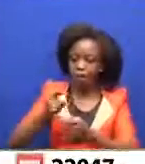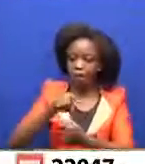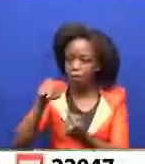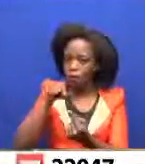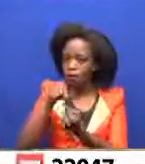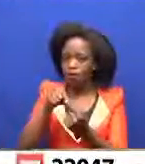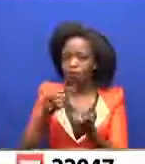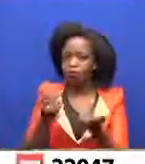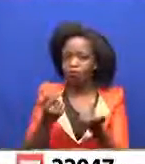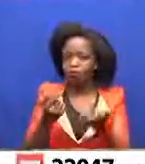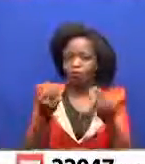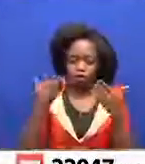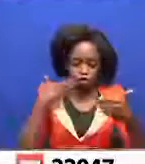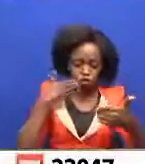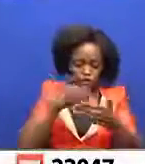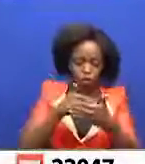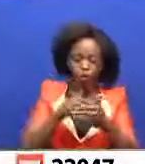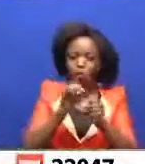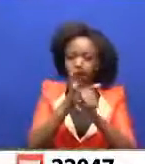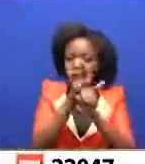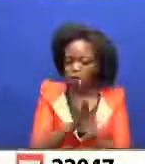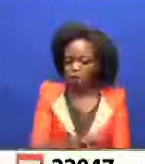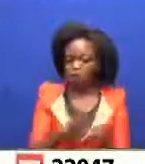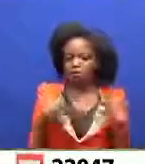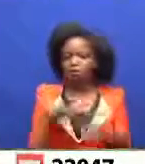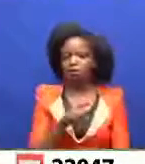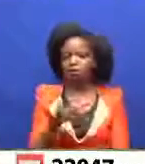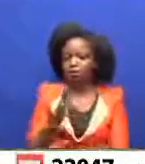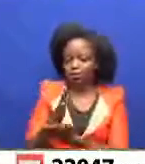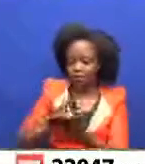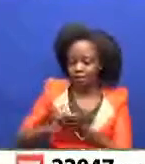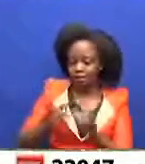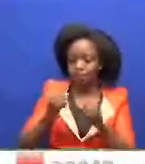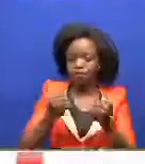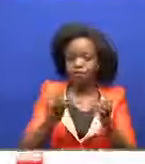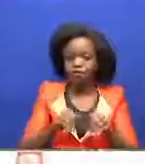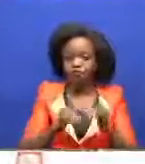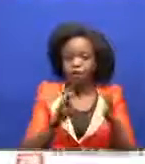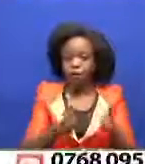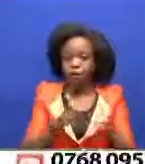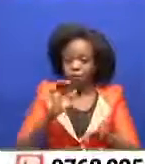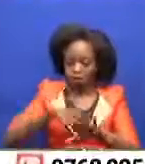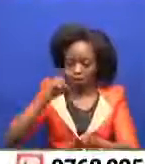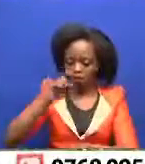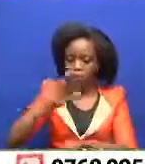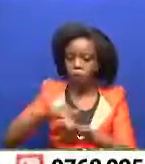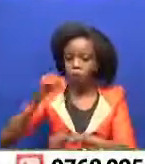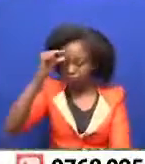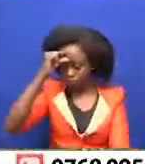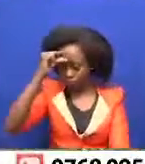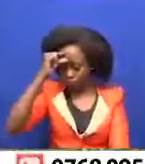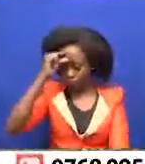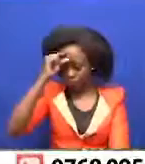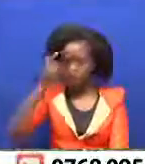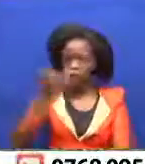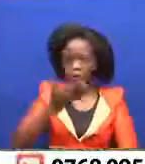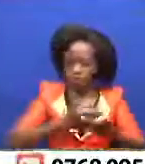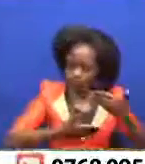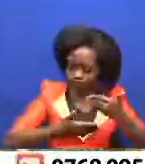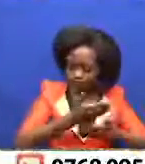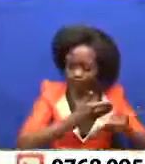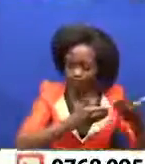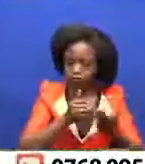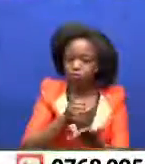will end exploitation against them. A section of tea farmers in Embu are now calling on the government to intervene and